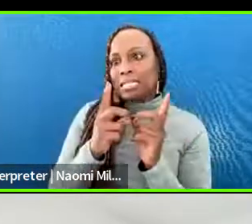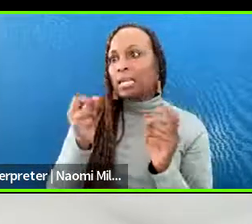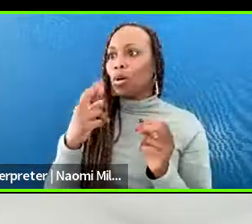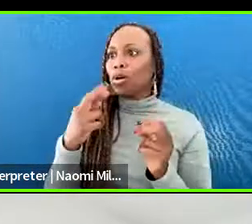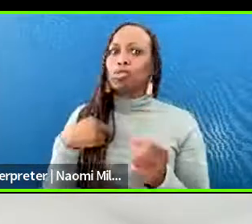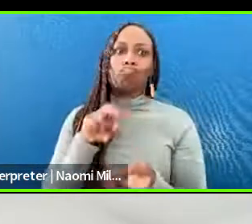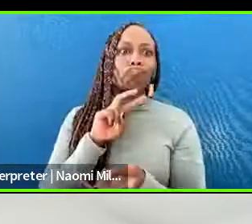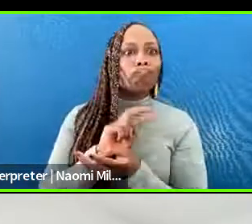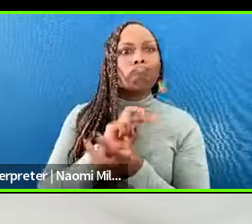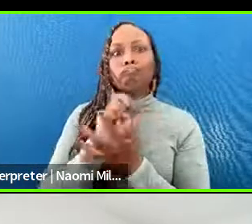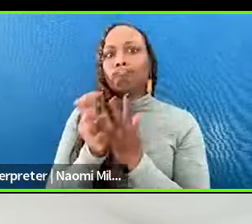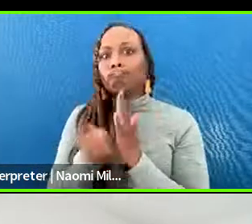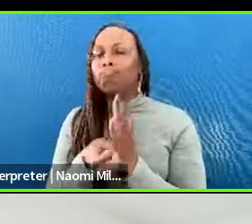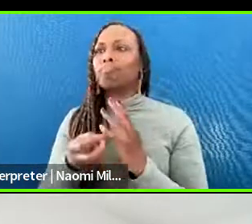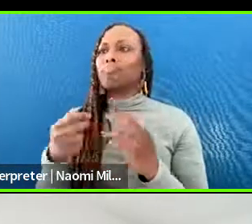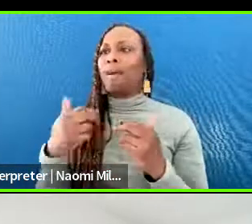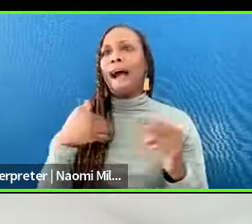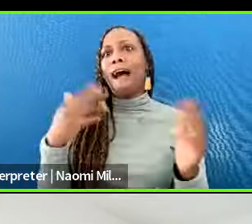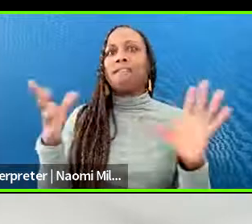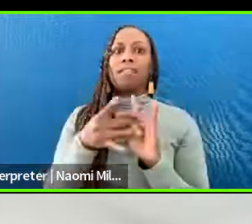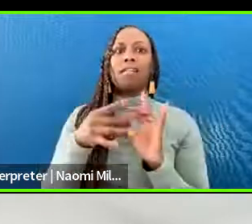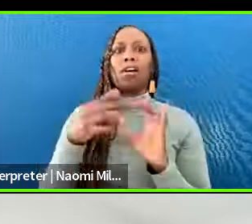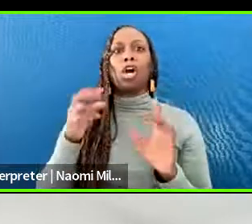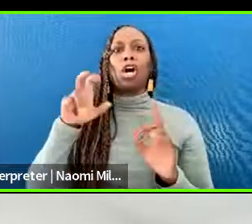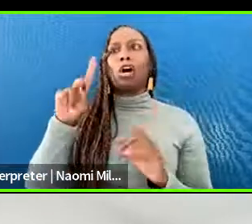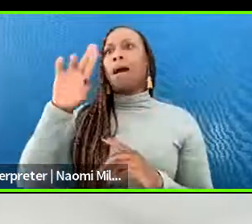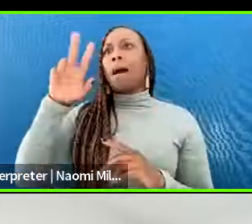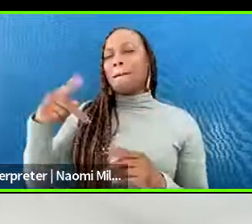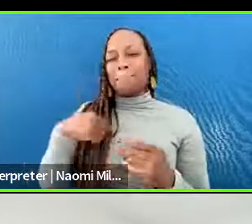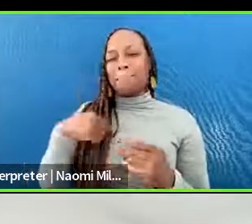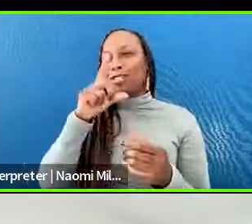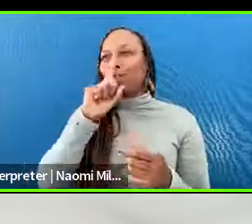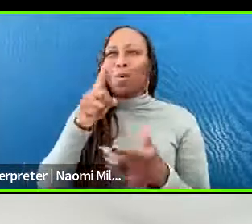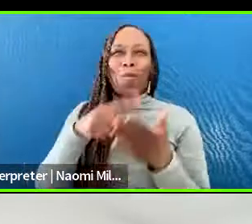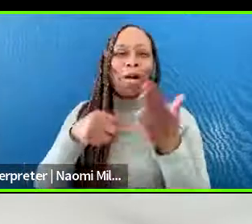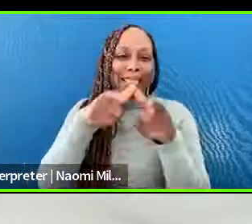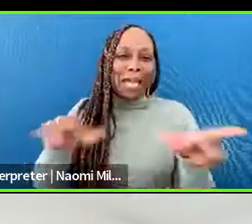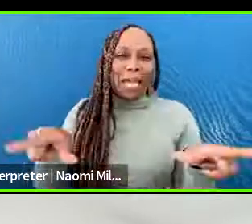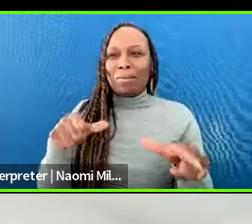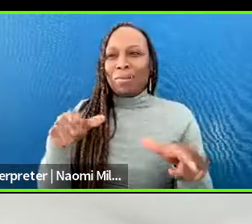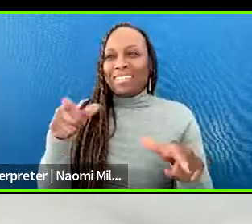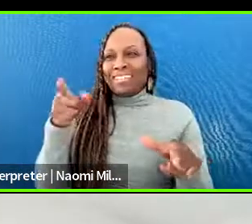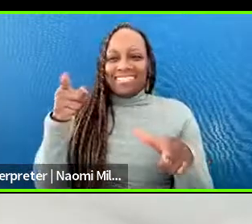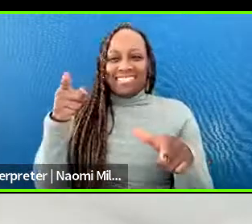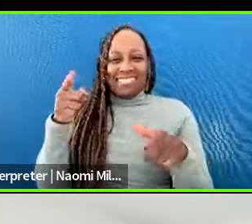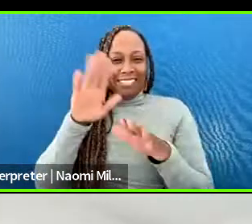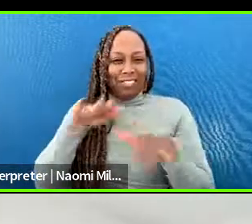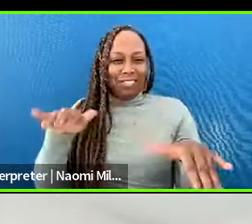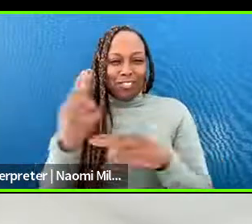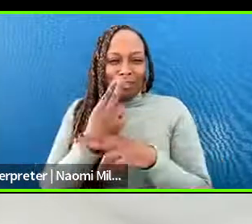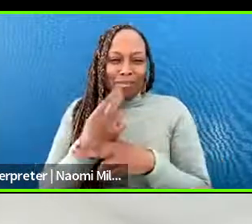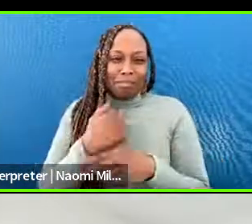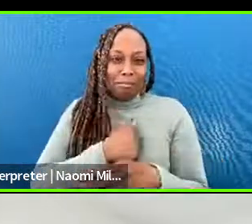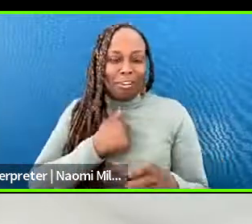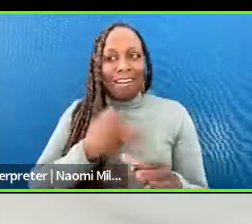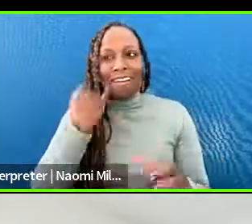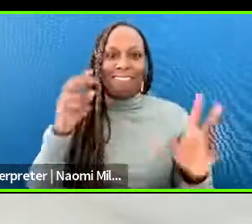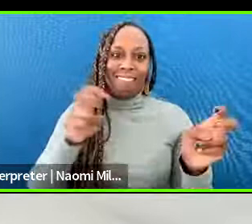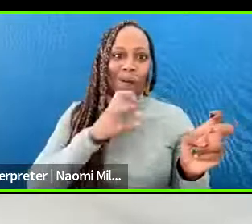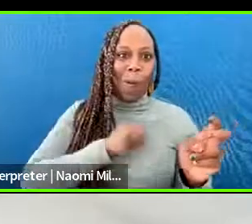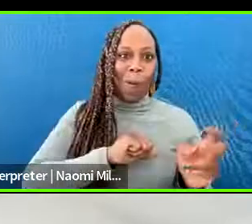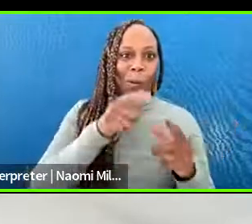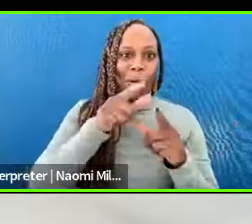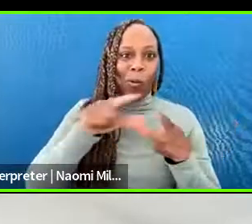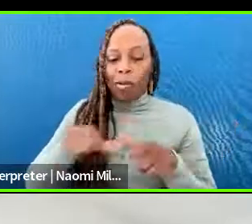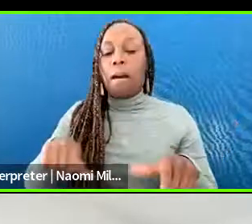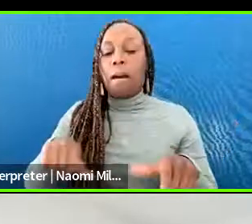have hookups. I don't know what the language the kids are using today, so I'm sorry if I'm dating myself, because I think that that's a huge